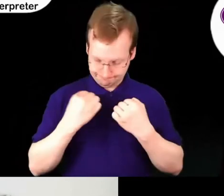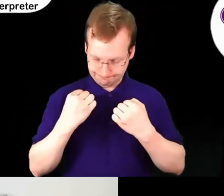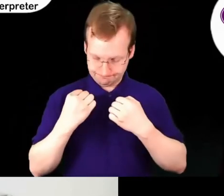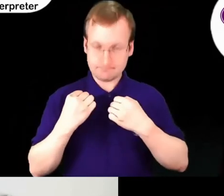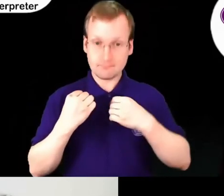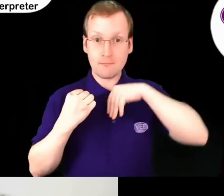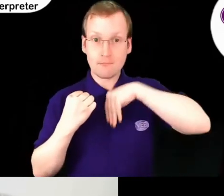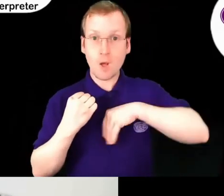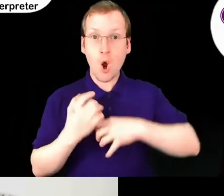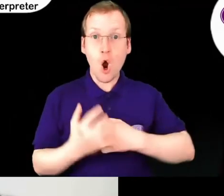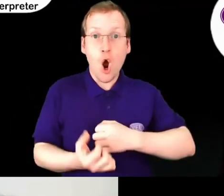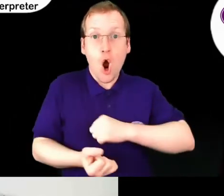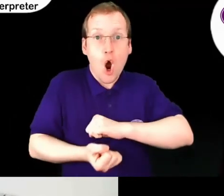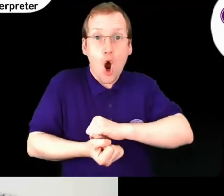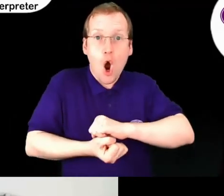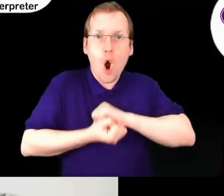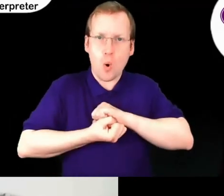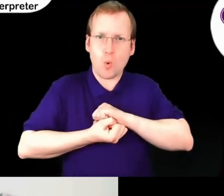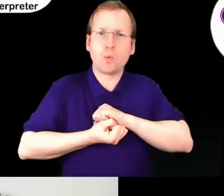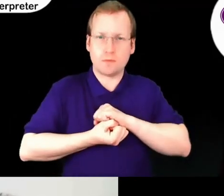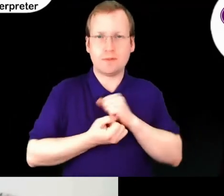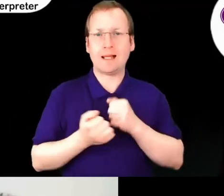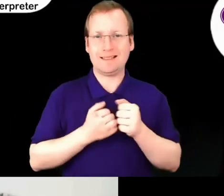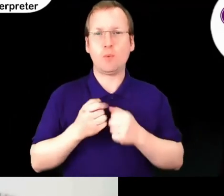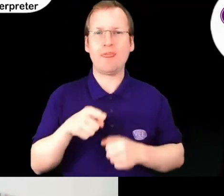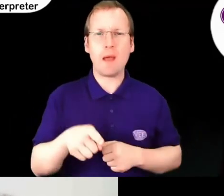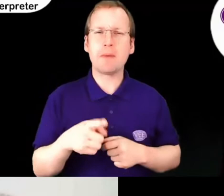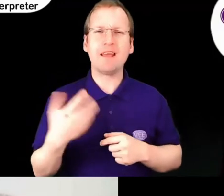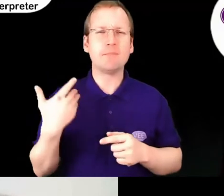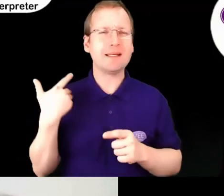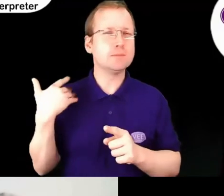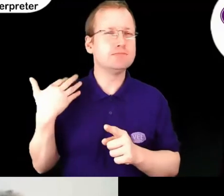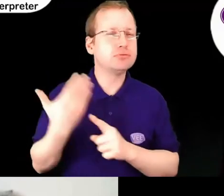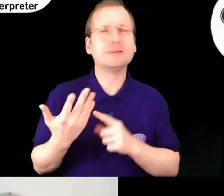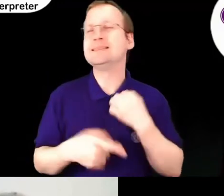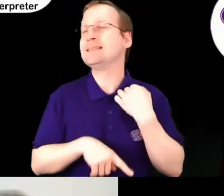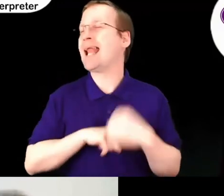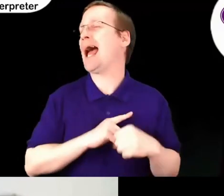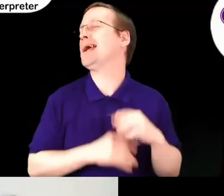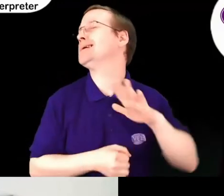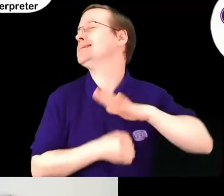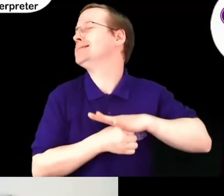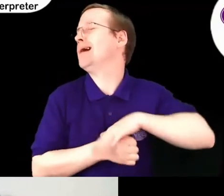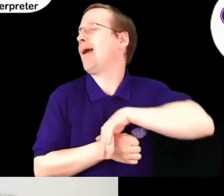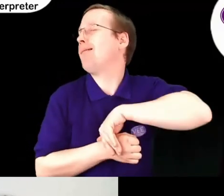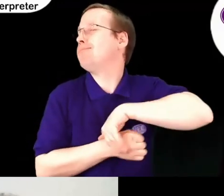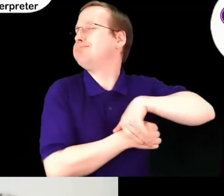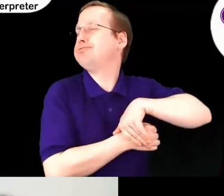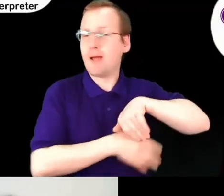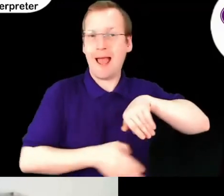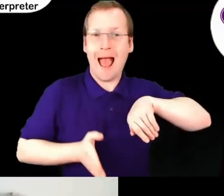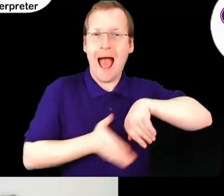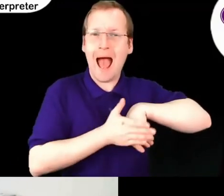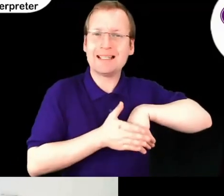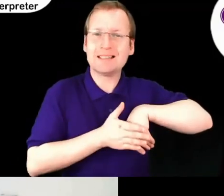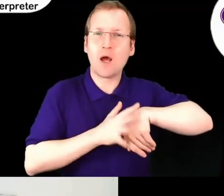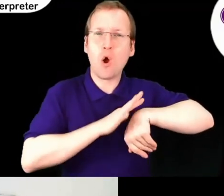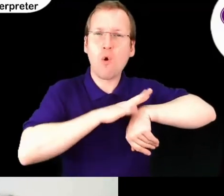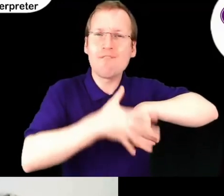they can be dealt with. But if they're denied, if they're hidden behind a cover, a